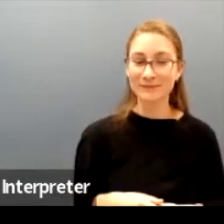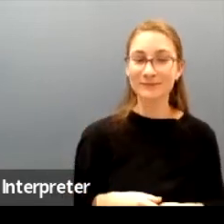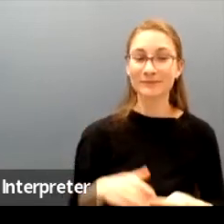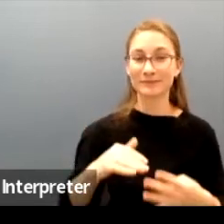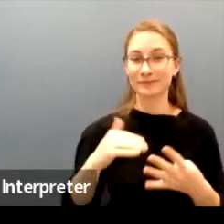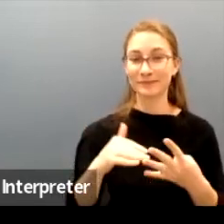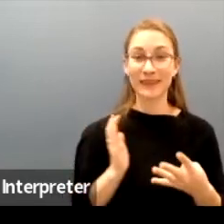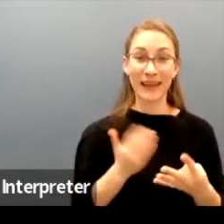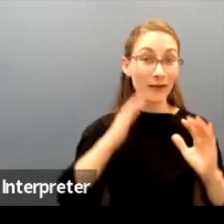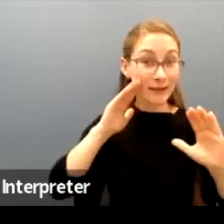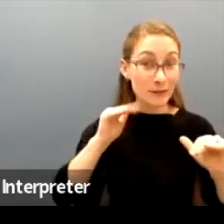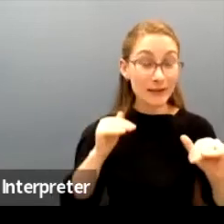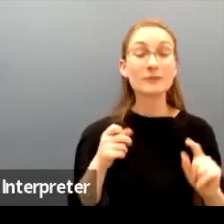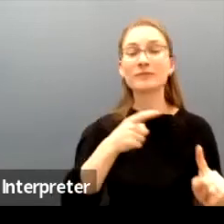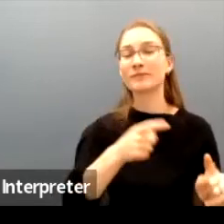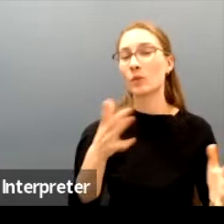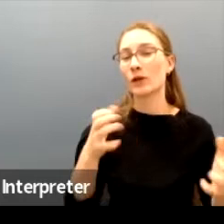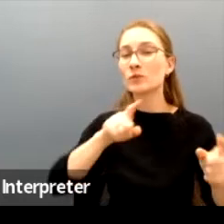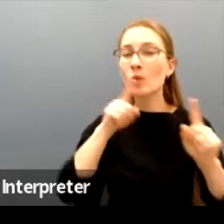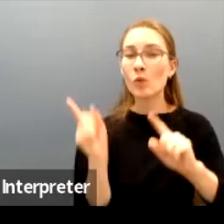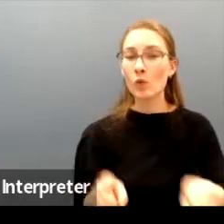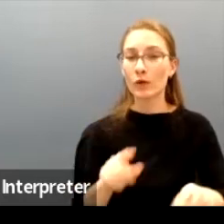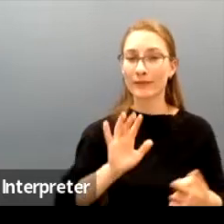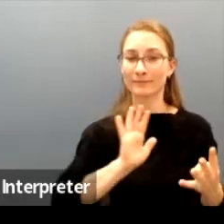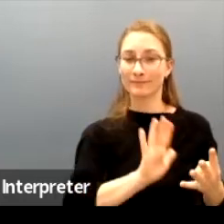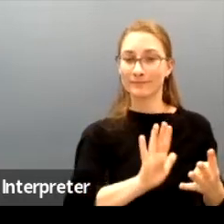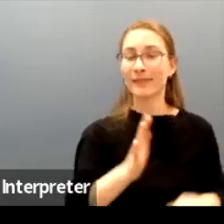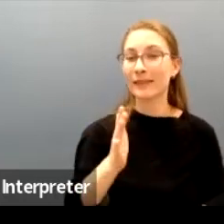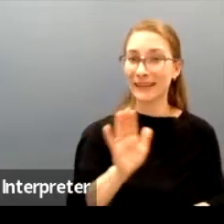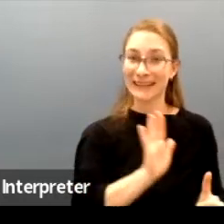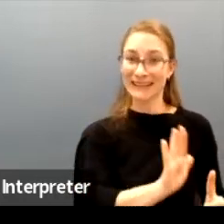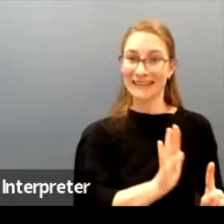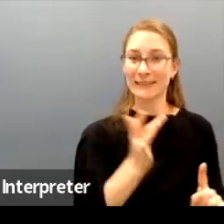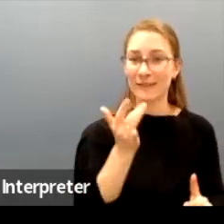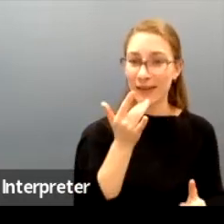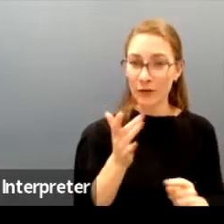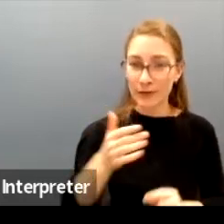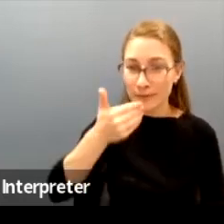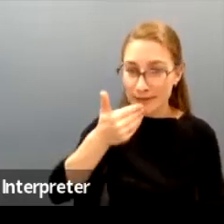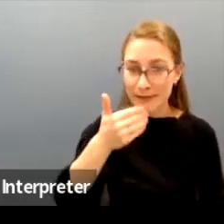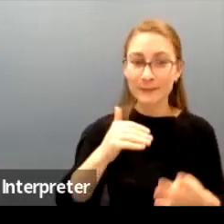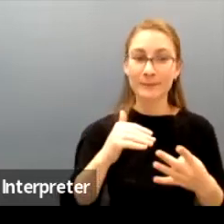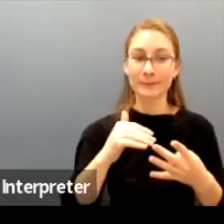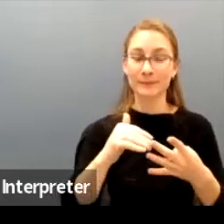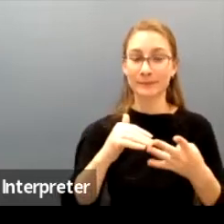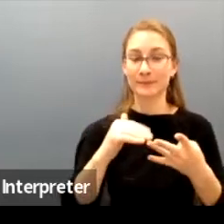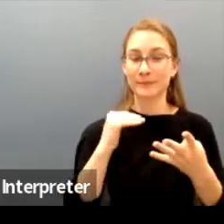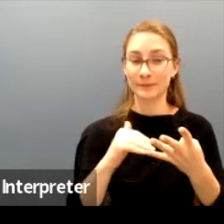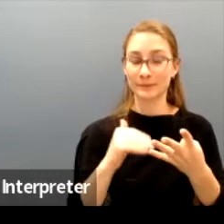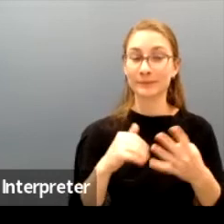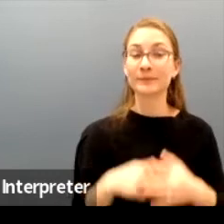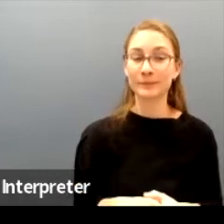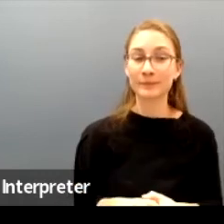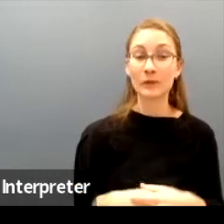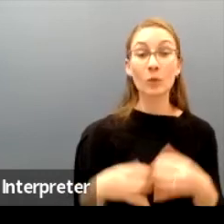able to order his own favorite pizza. We want to figure out, what tool does Joey use? Currently he uses